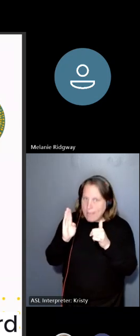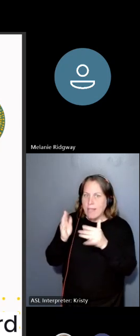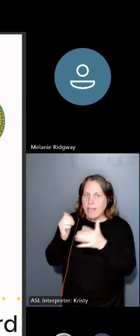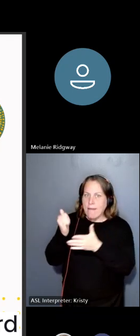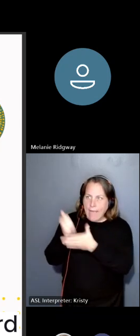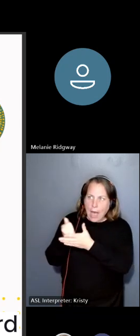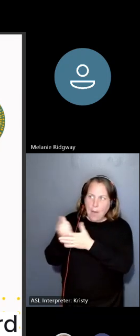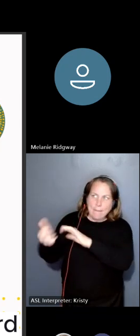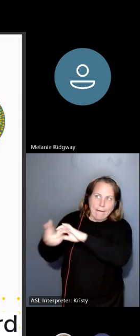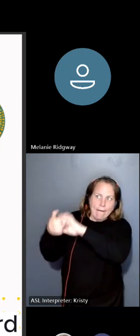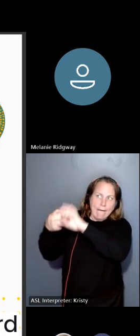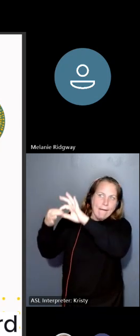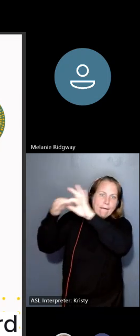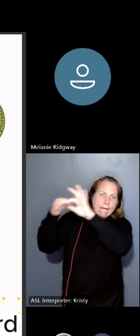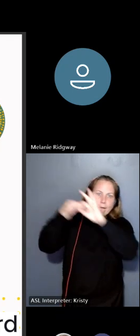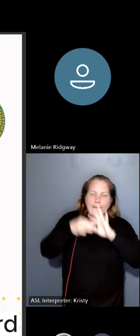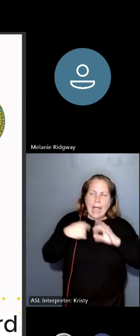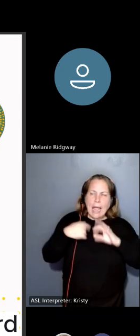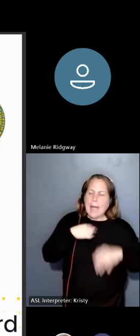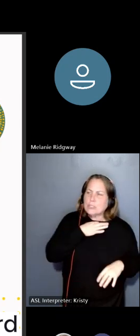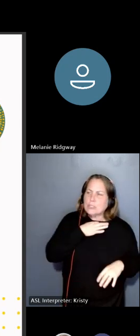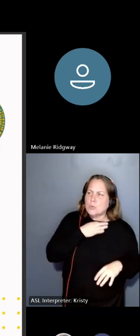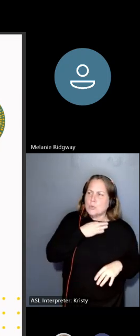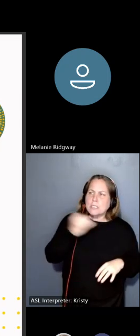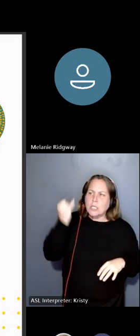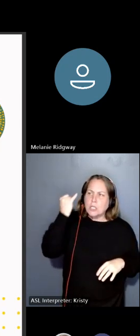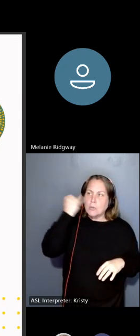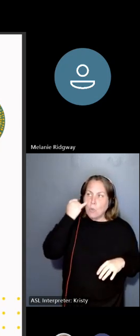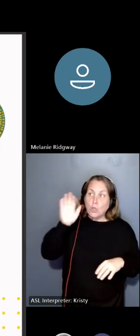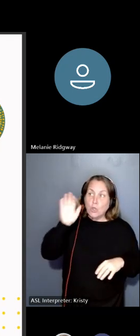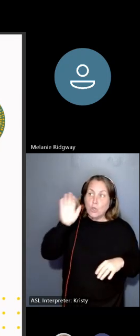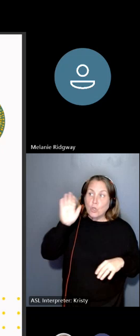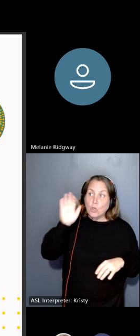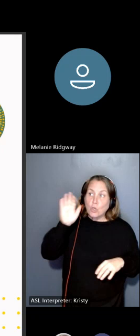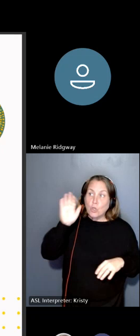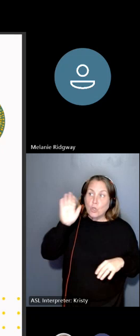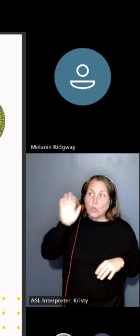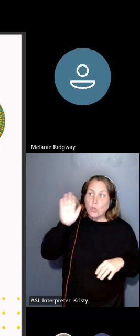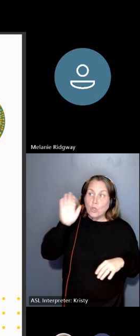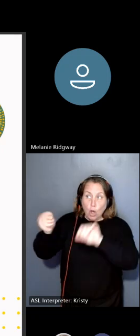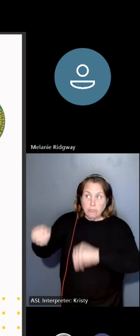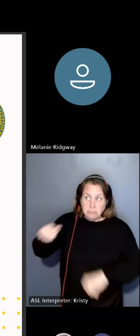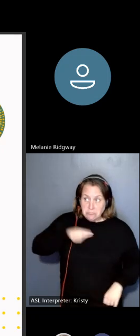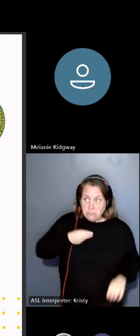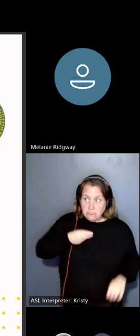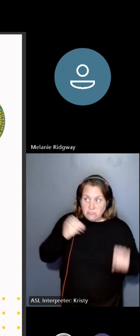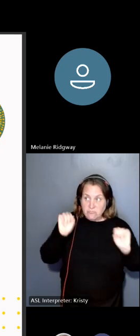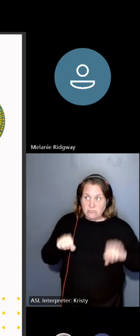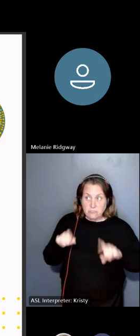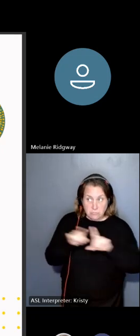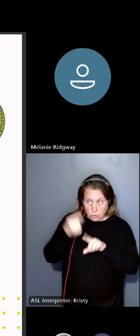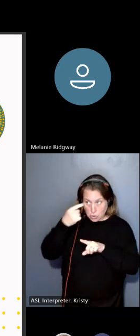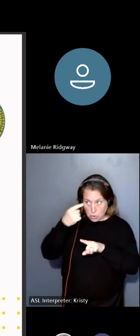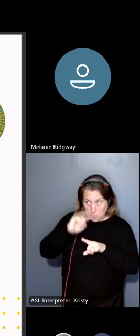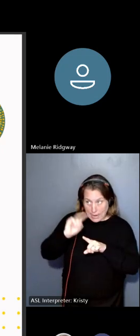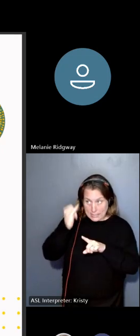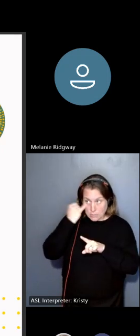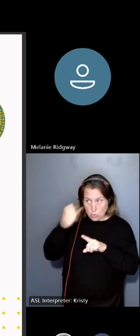if I could have your business card, and would you mind if I followed up for